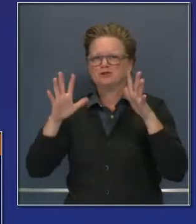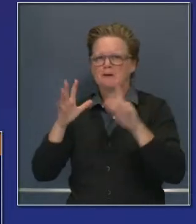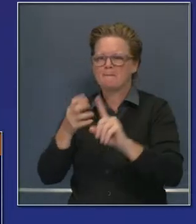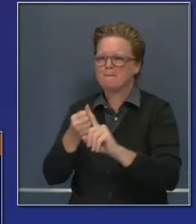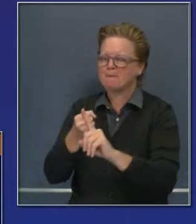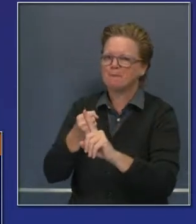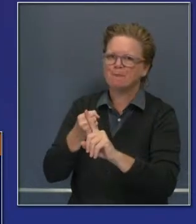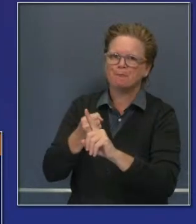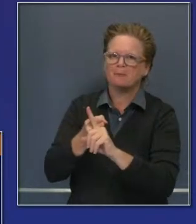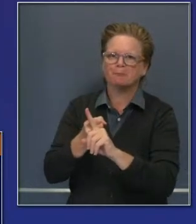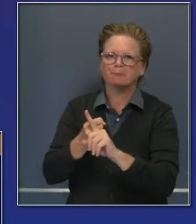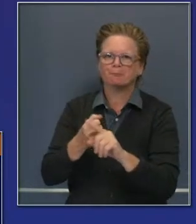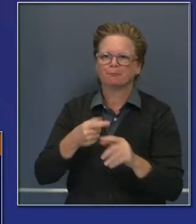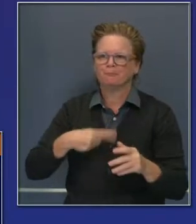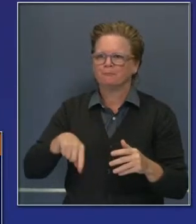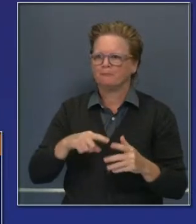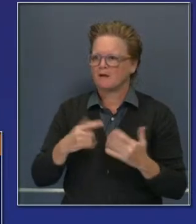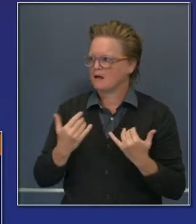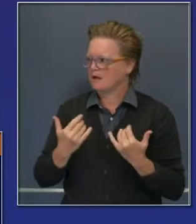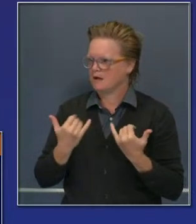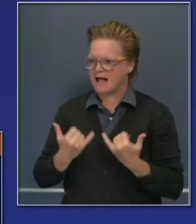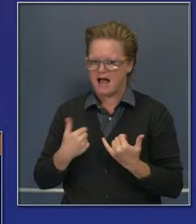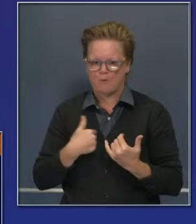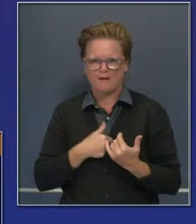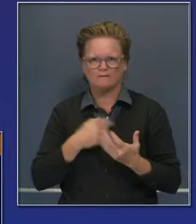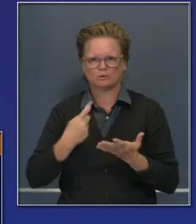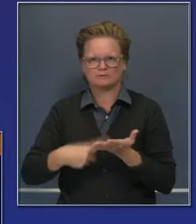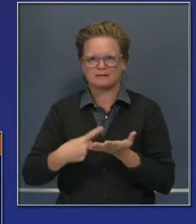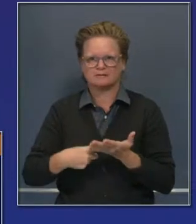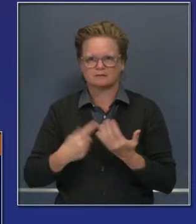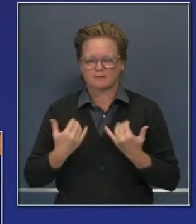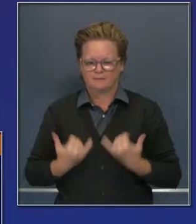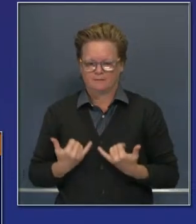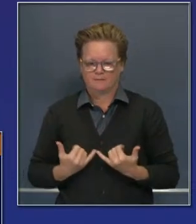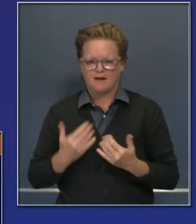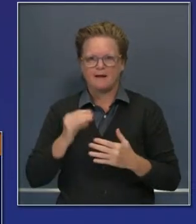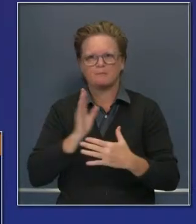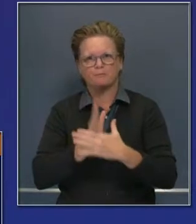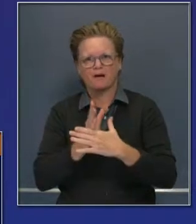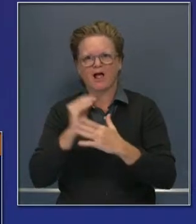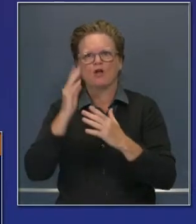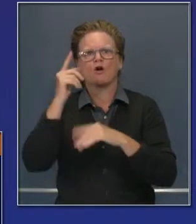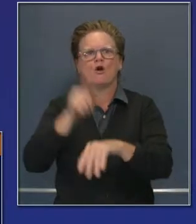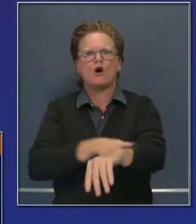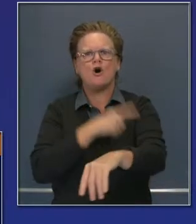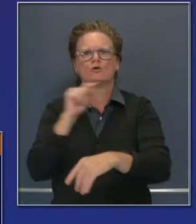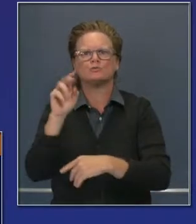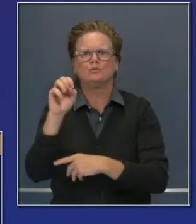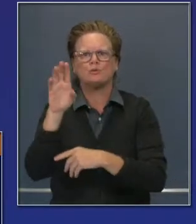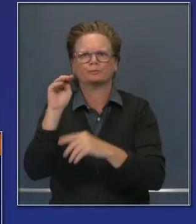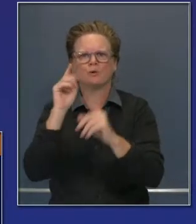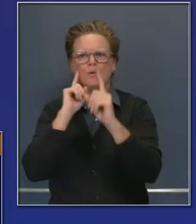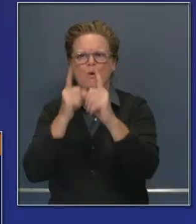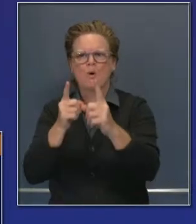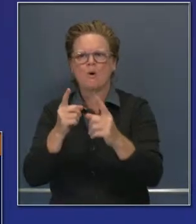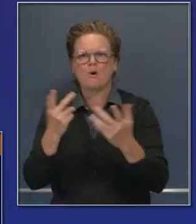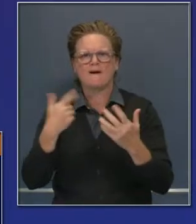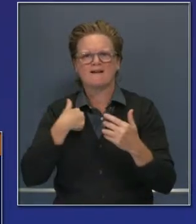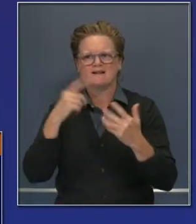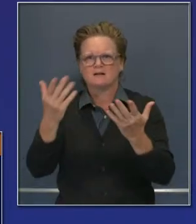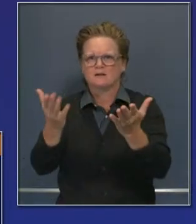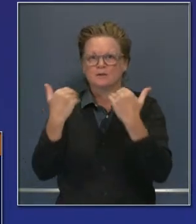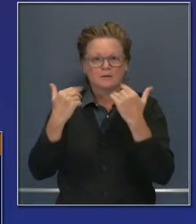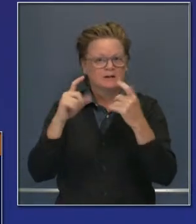a long-term strategy, or we can come up with new ideas from a different angle. We put together